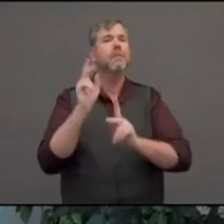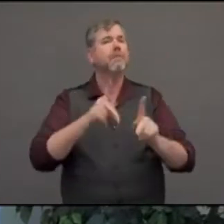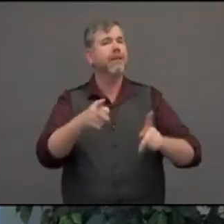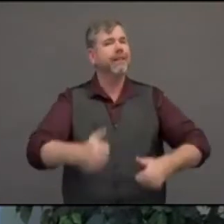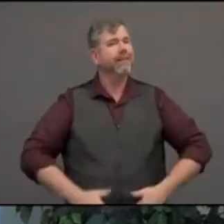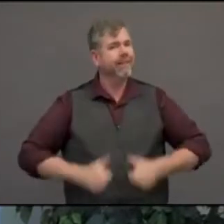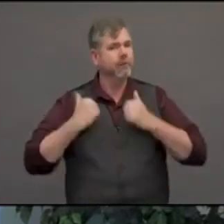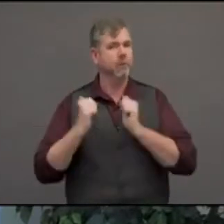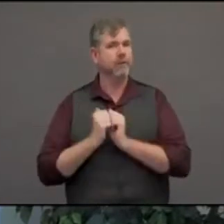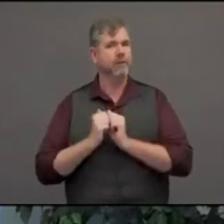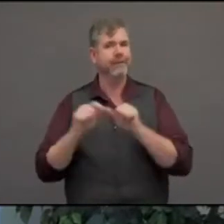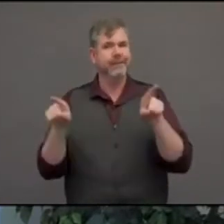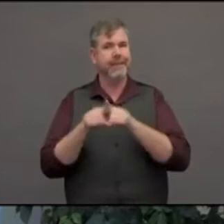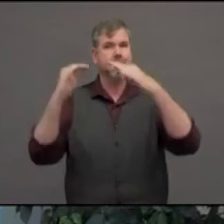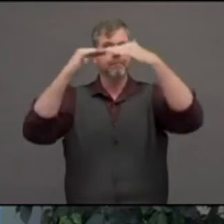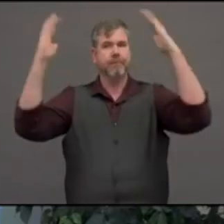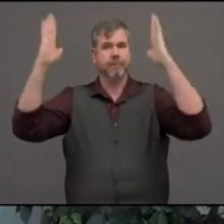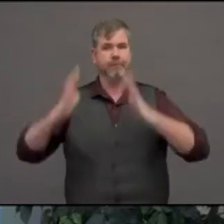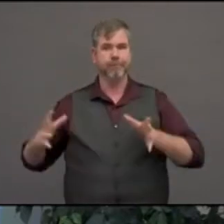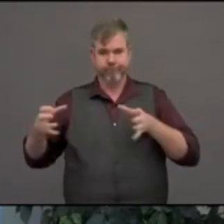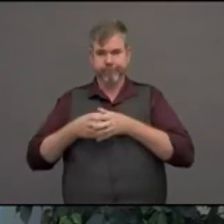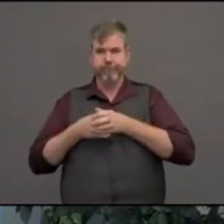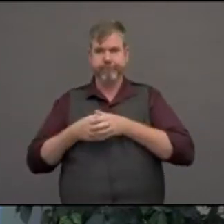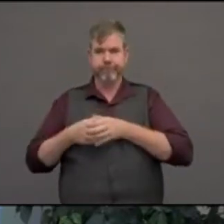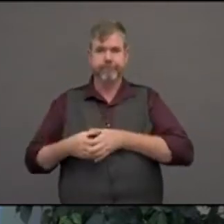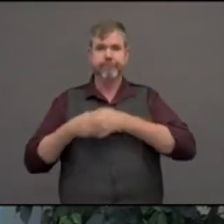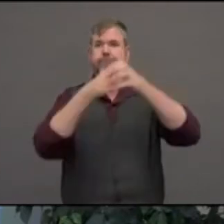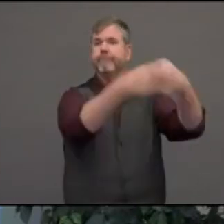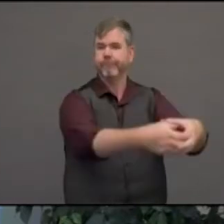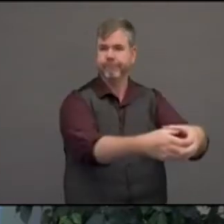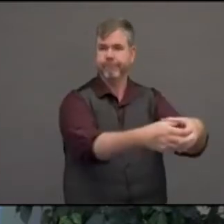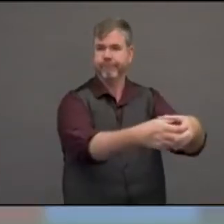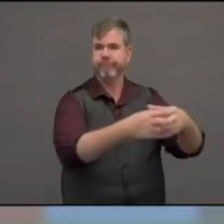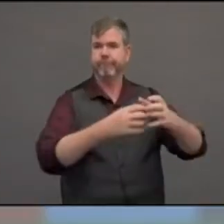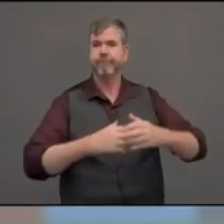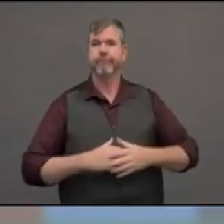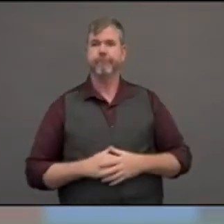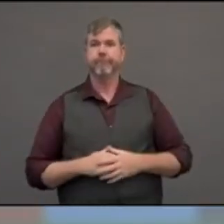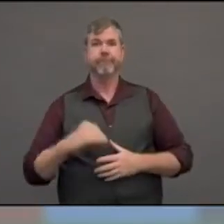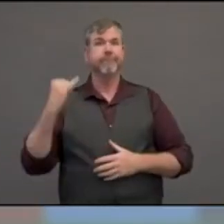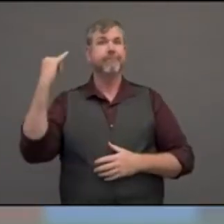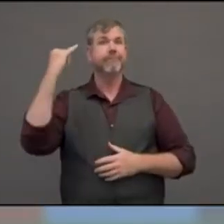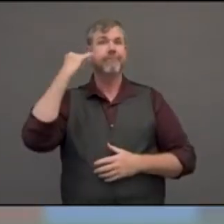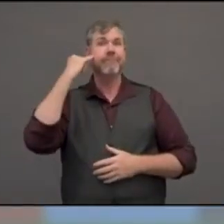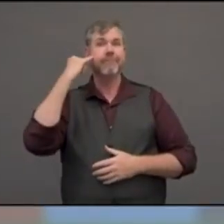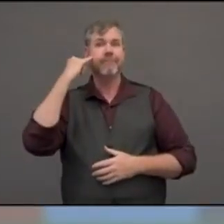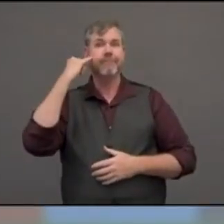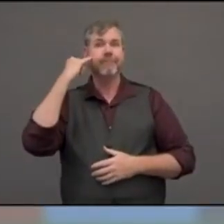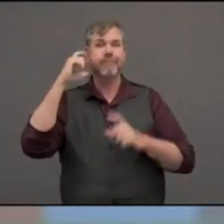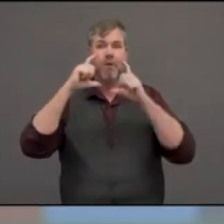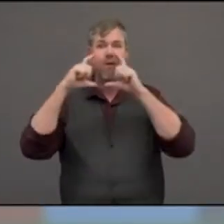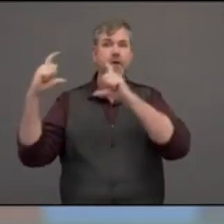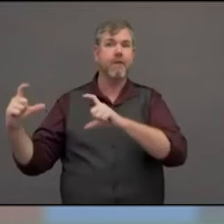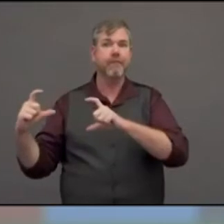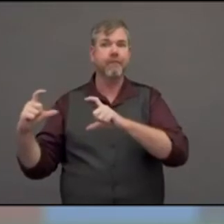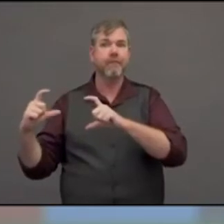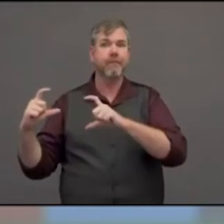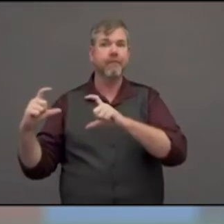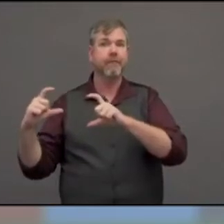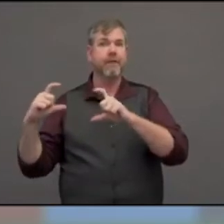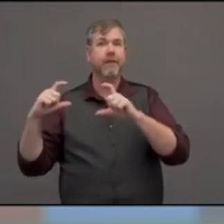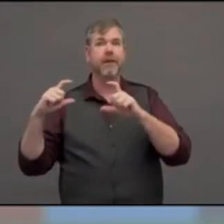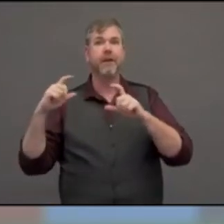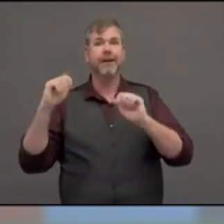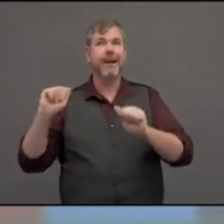people and not wearing face coverings, that's going to spread it. But we were hearing that people were sharing their face covering, like underwear. You don't